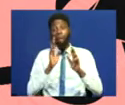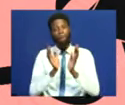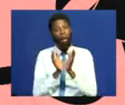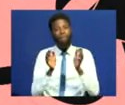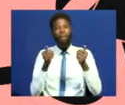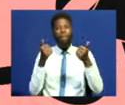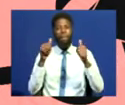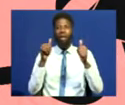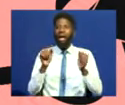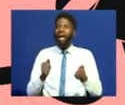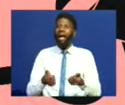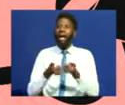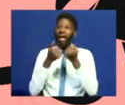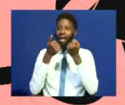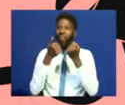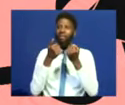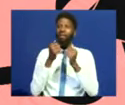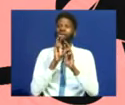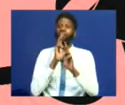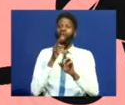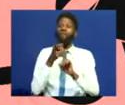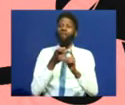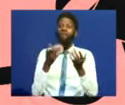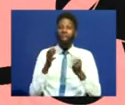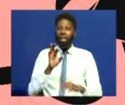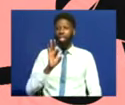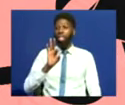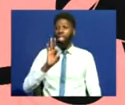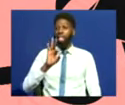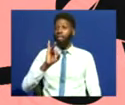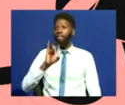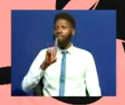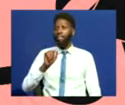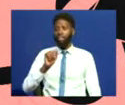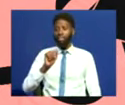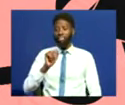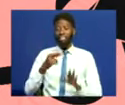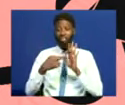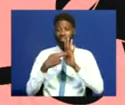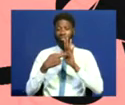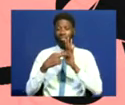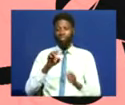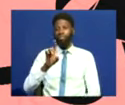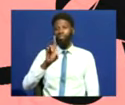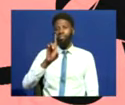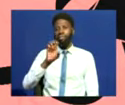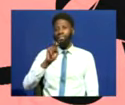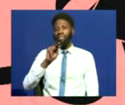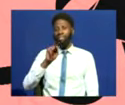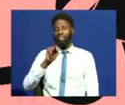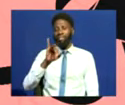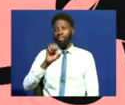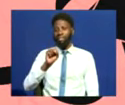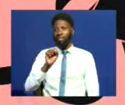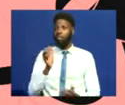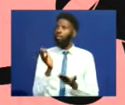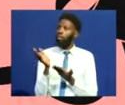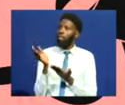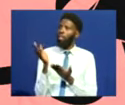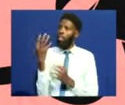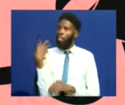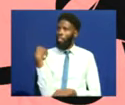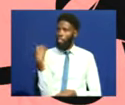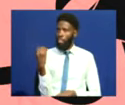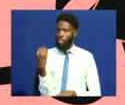Kenya, that is FIDA, and of course we do have a representative who is Dennis here in the house. This is the latest figure that FIDA gave us through the